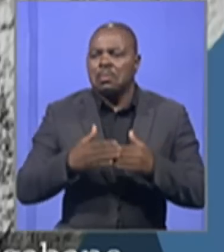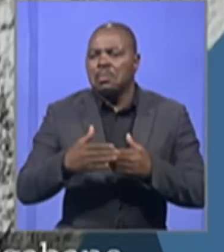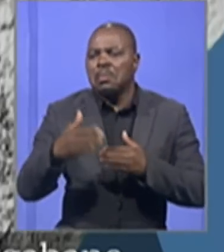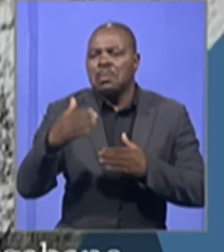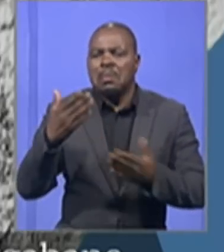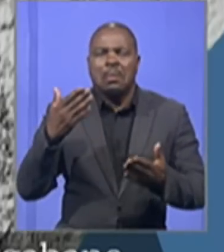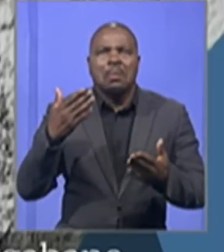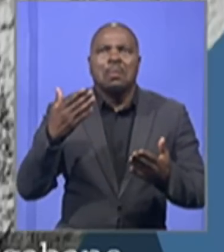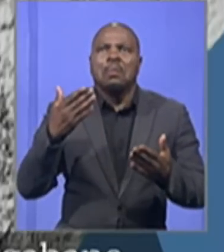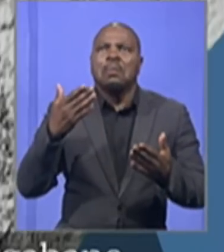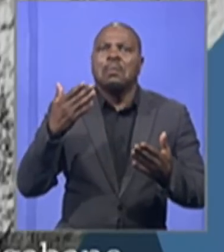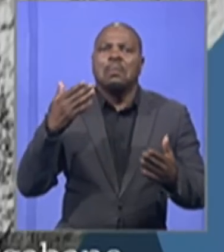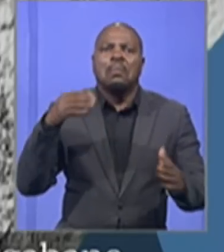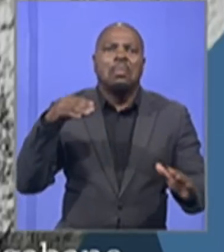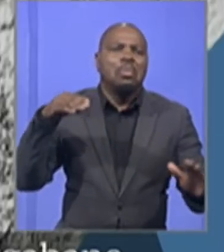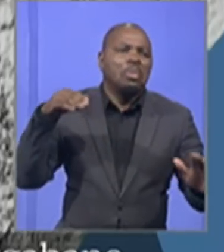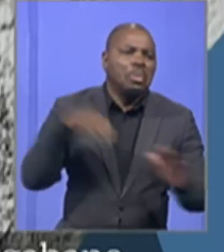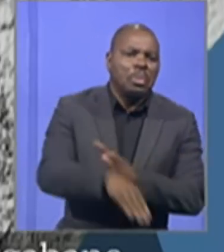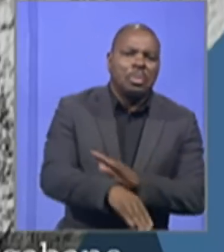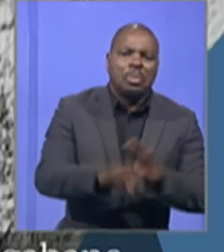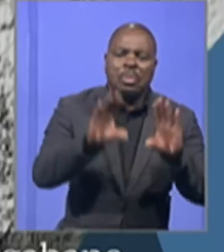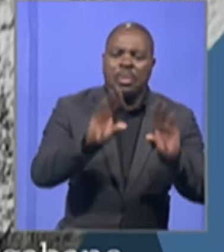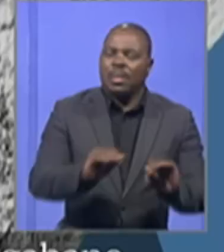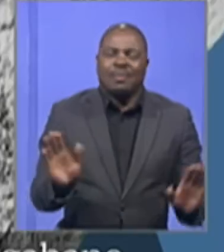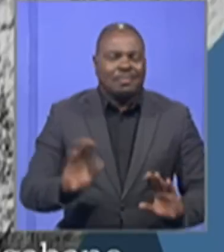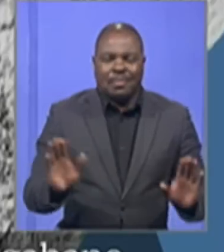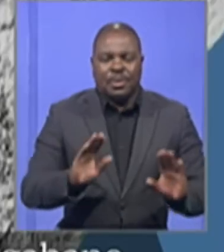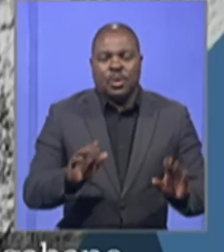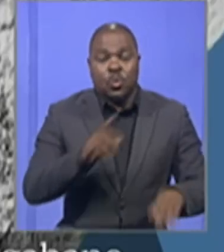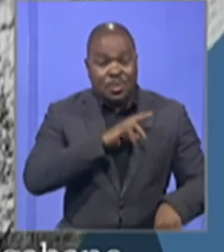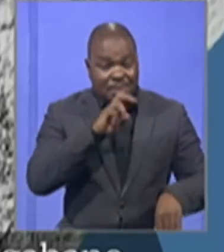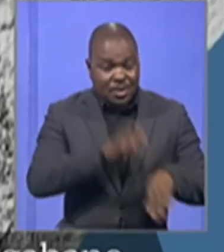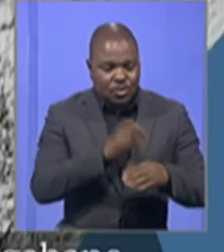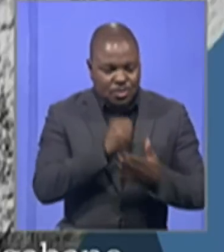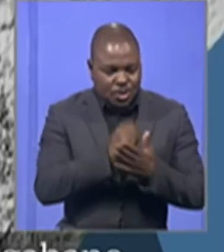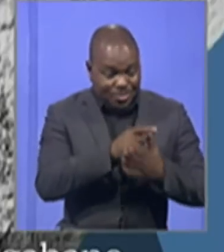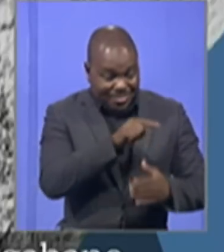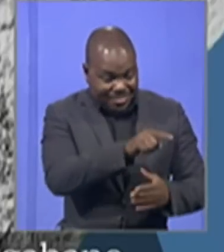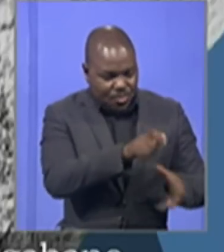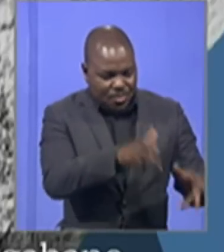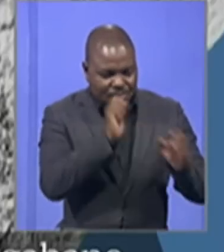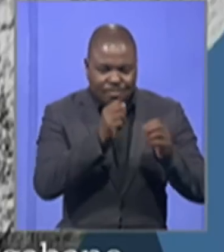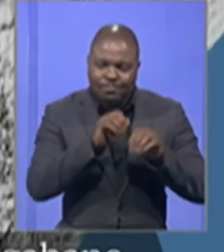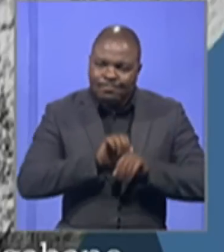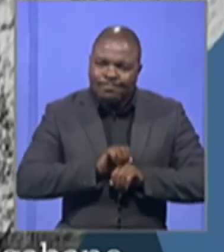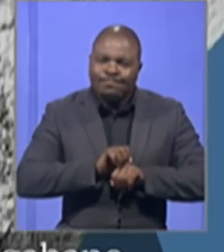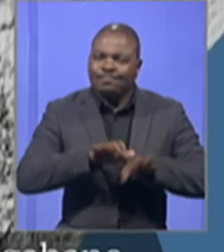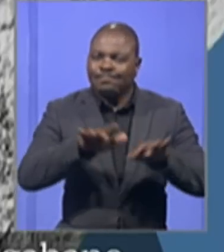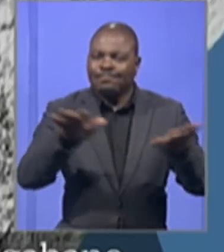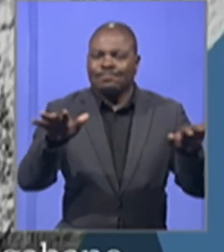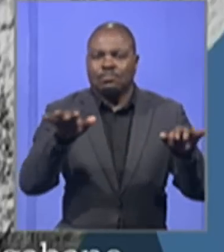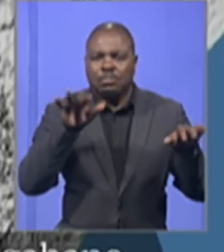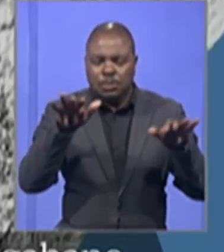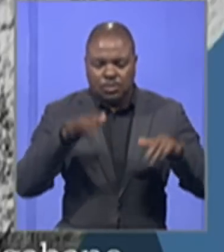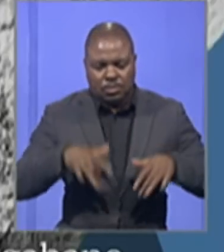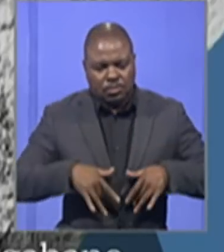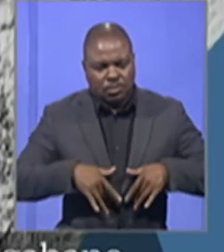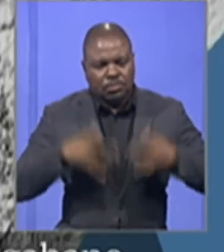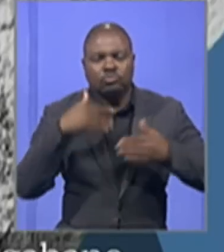ho thwe di kile di a buiwa empa re tlameha re di kenye tshebetsong di sebetse di phele di phedise